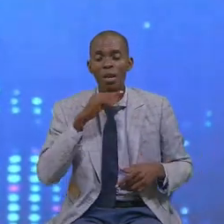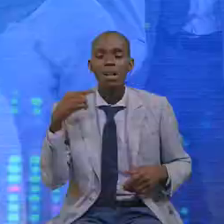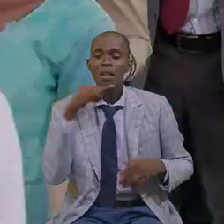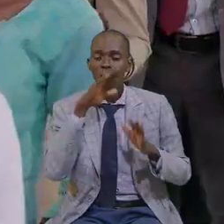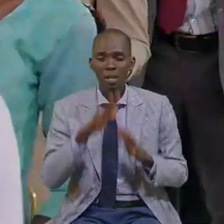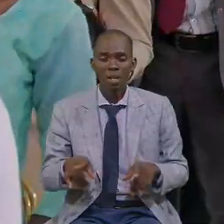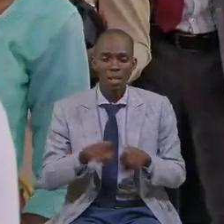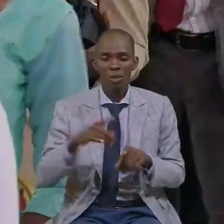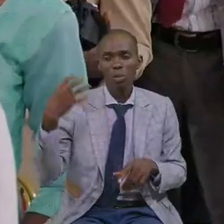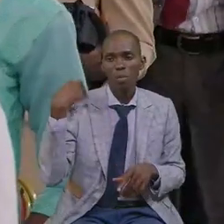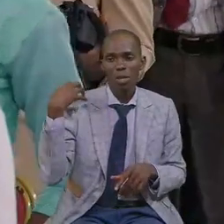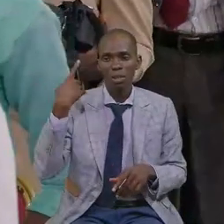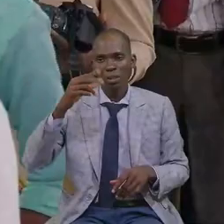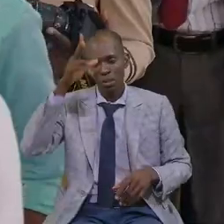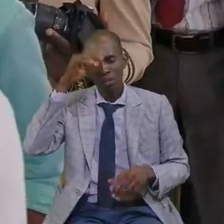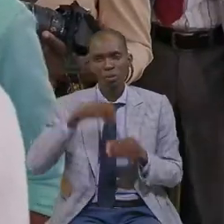devil.